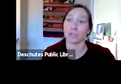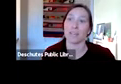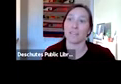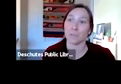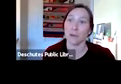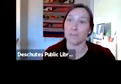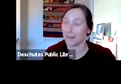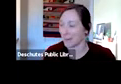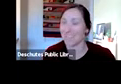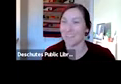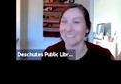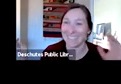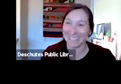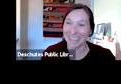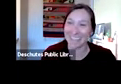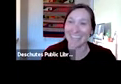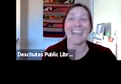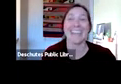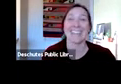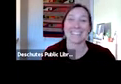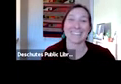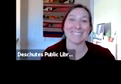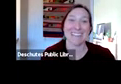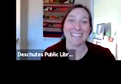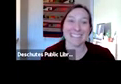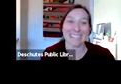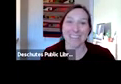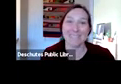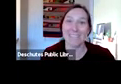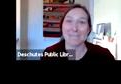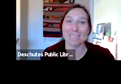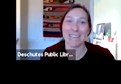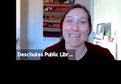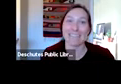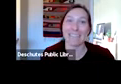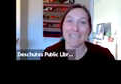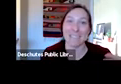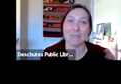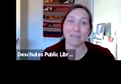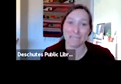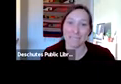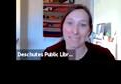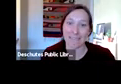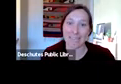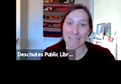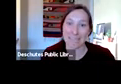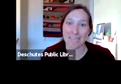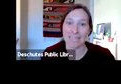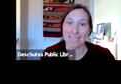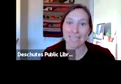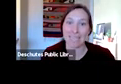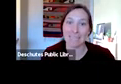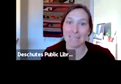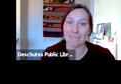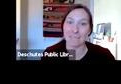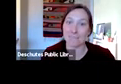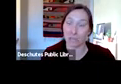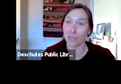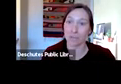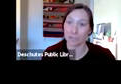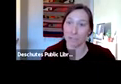to Joshua Tree National Park, Park Rangers, I love it. The reason we're talking to them is because the book is set in